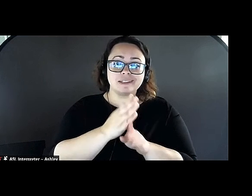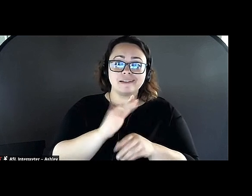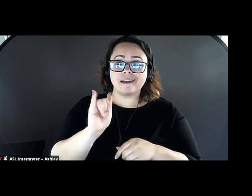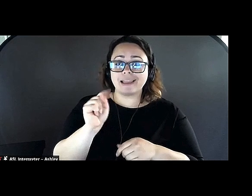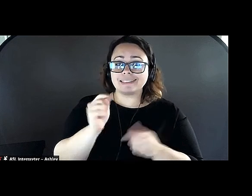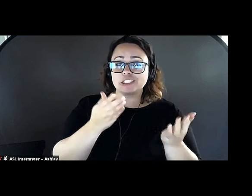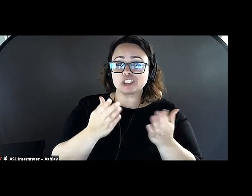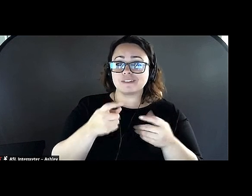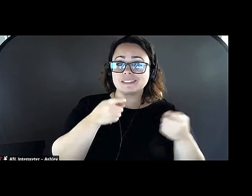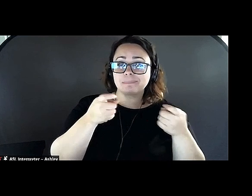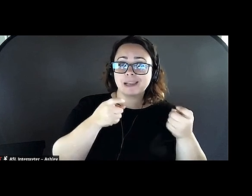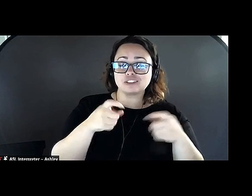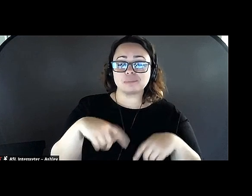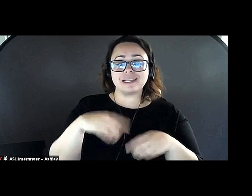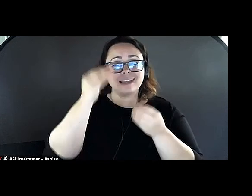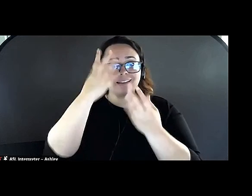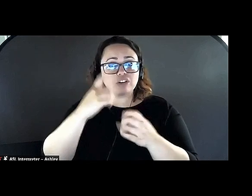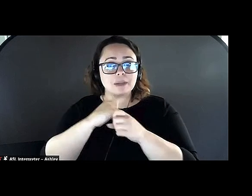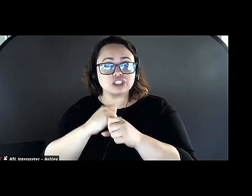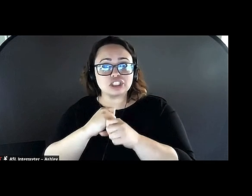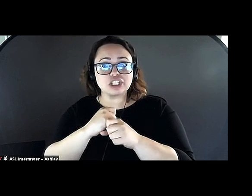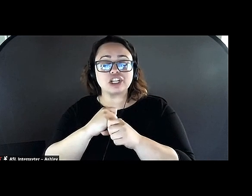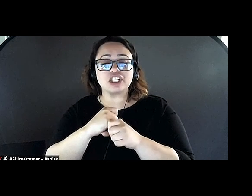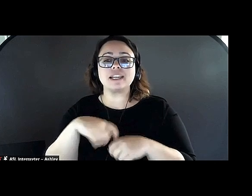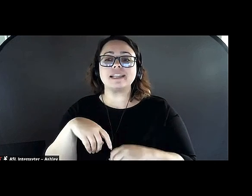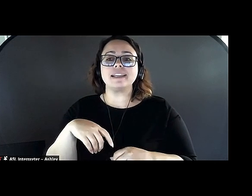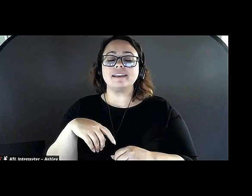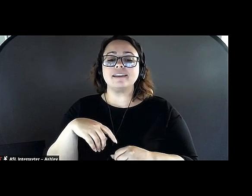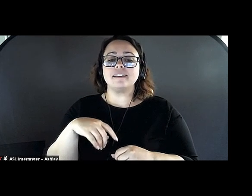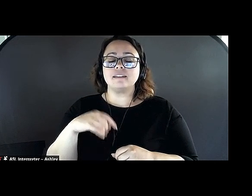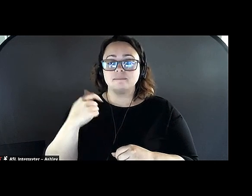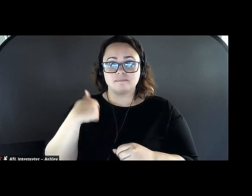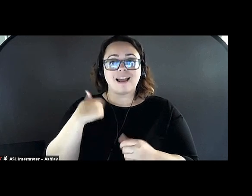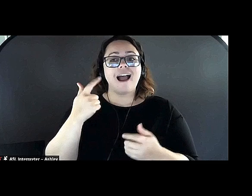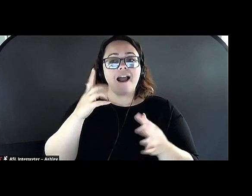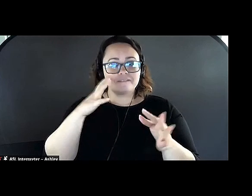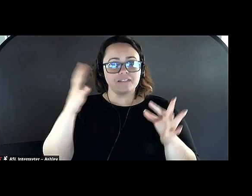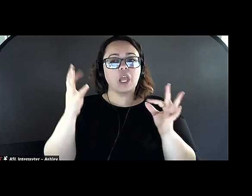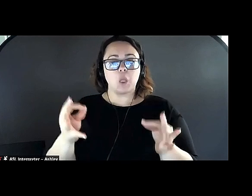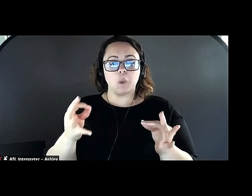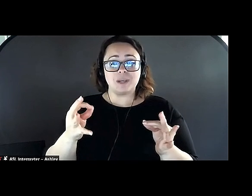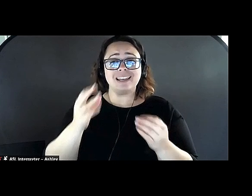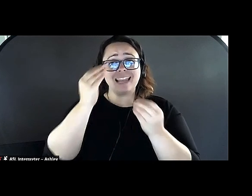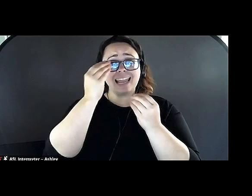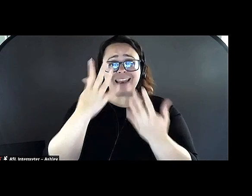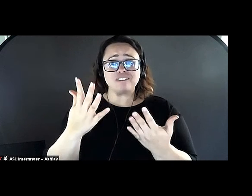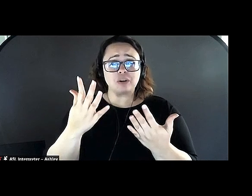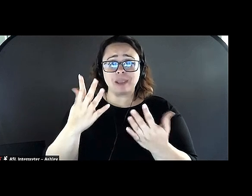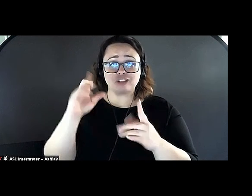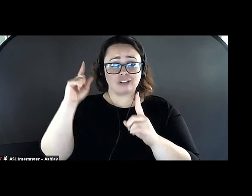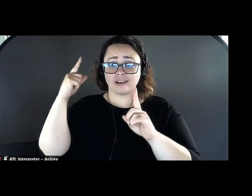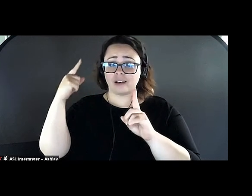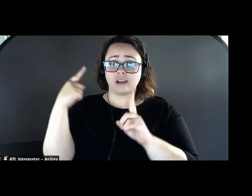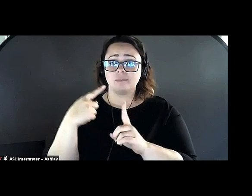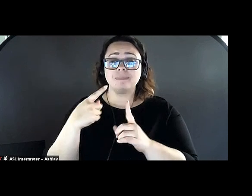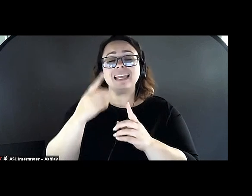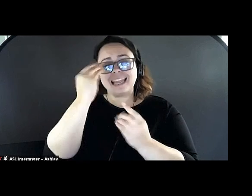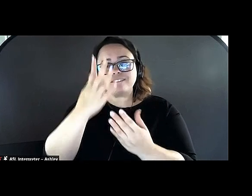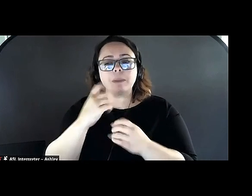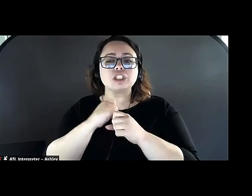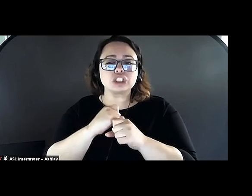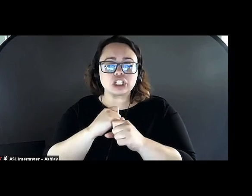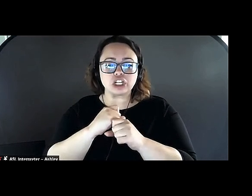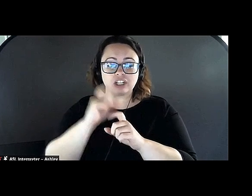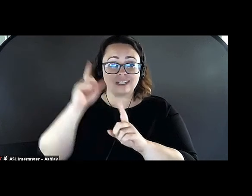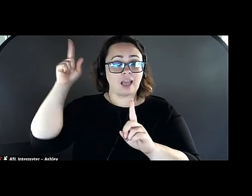management and information security. And I've concluded that information security